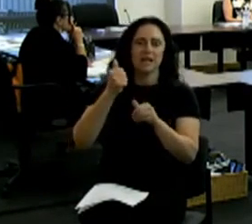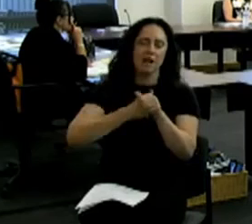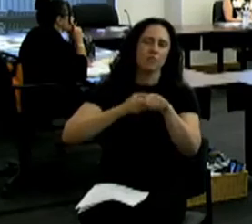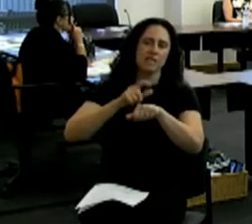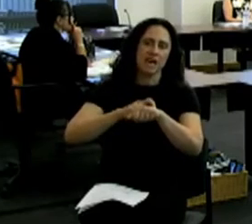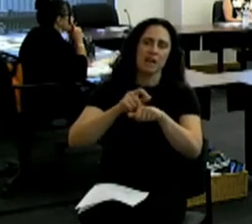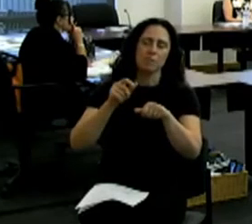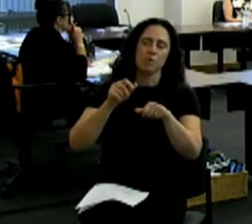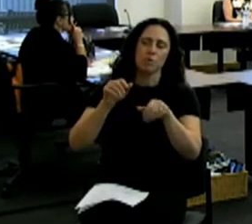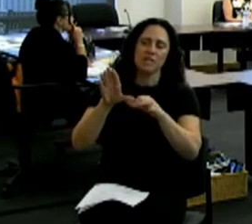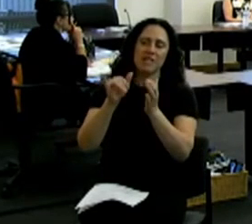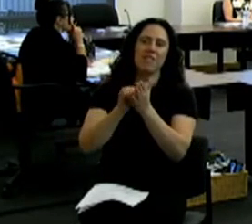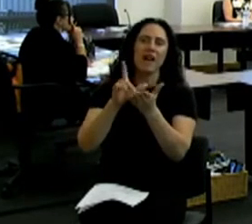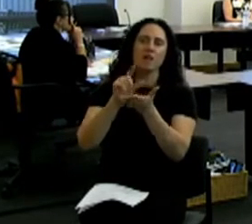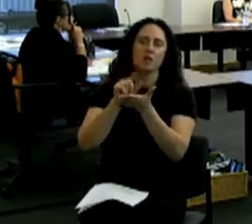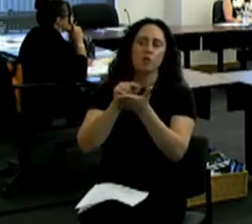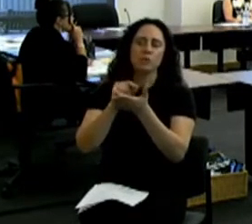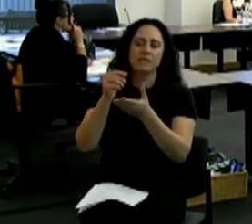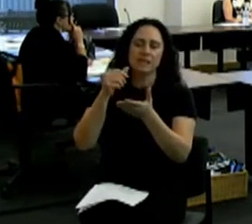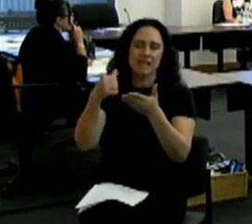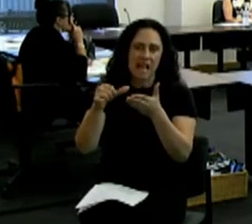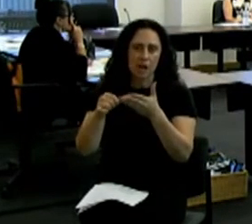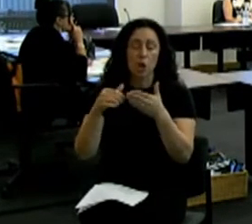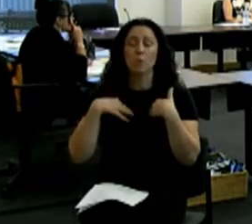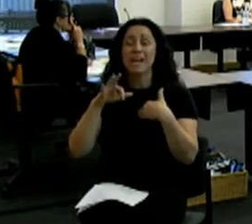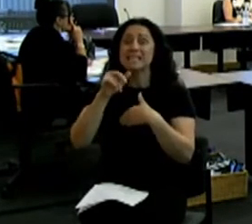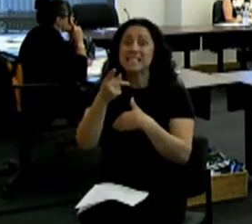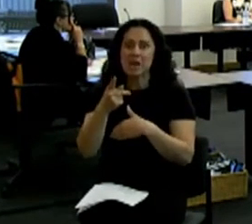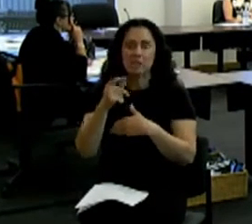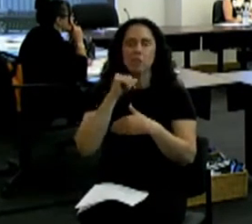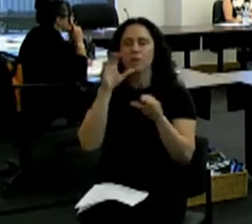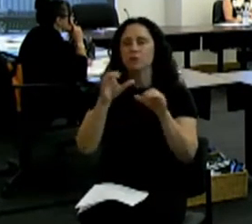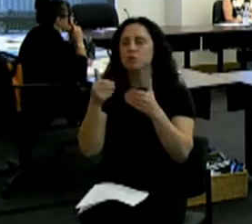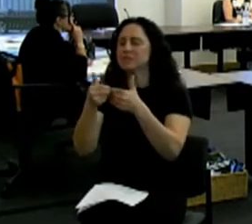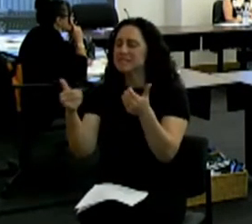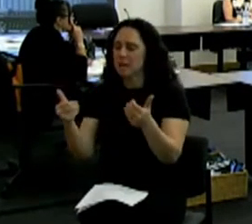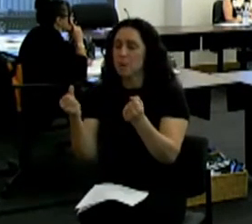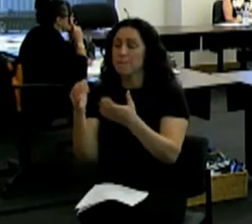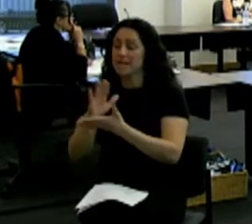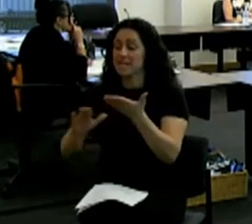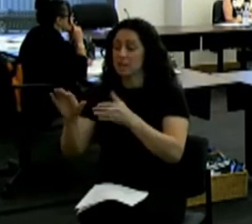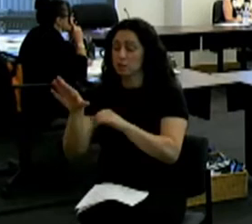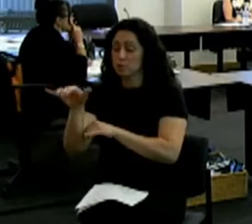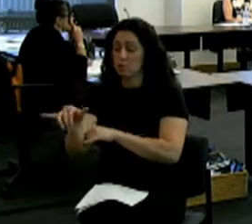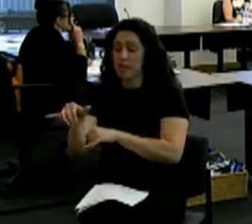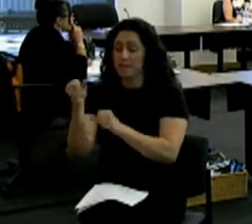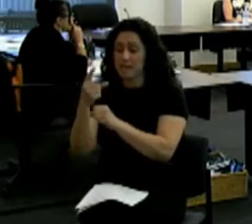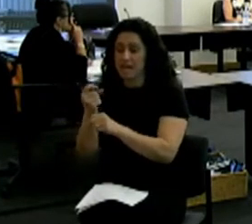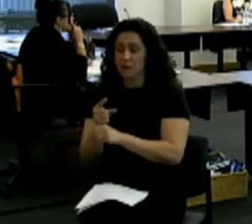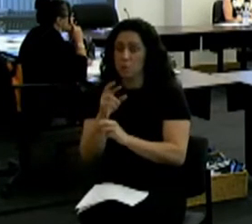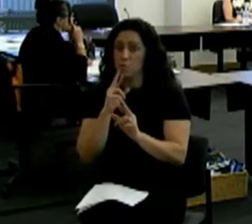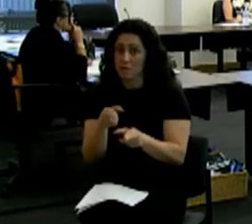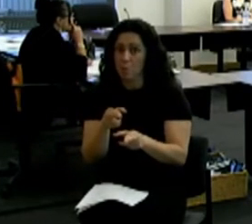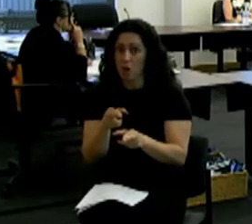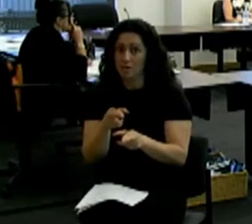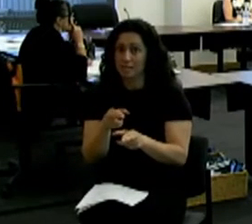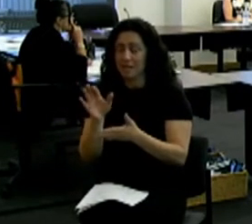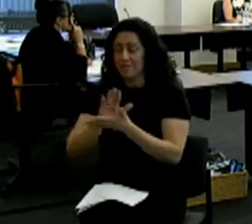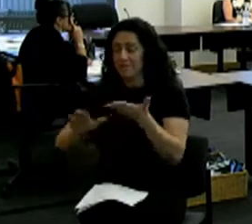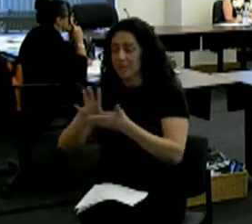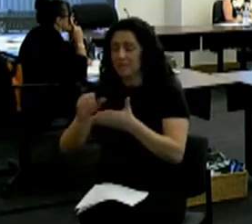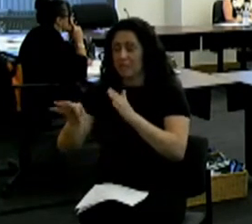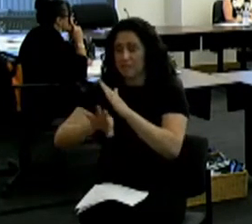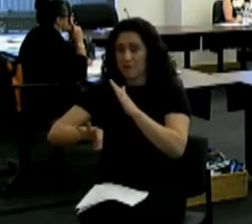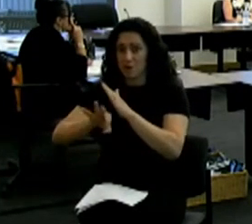one. We've had several. We don't do a separate, which a lot of colleges do, an annual report for the college and the